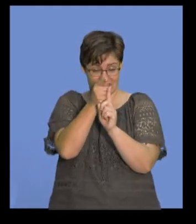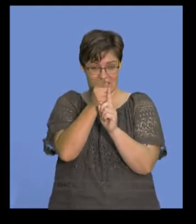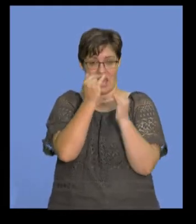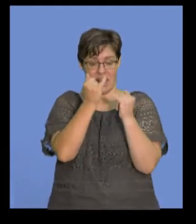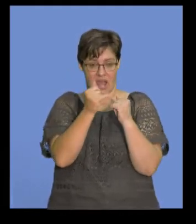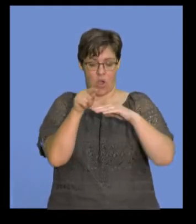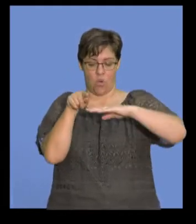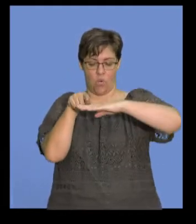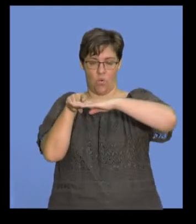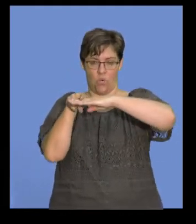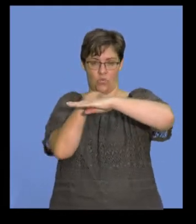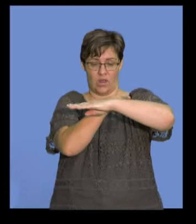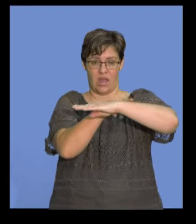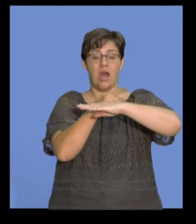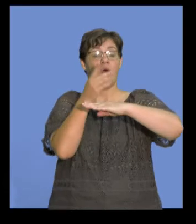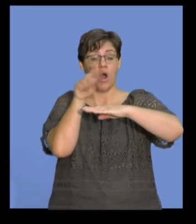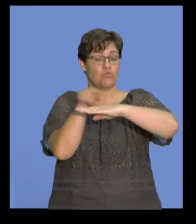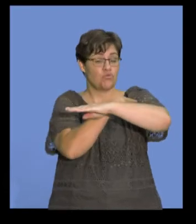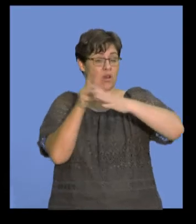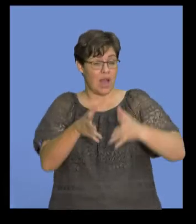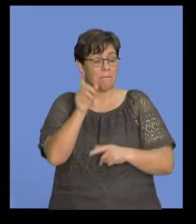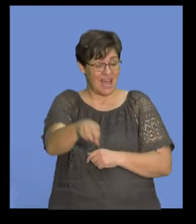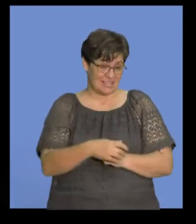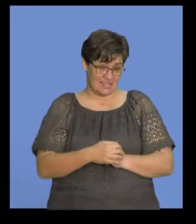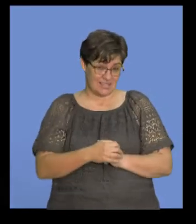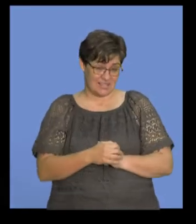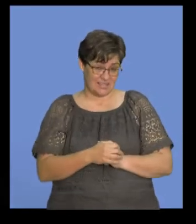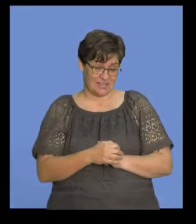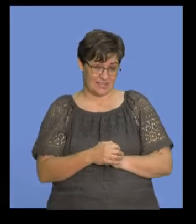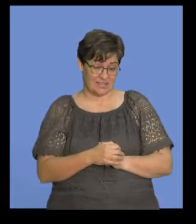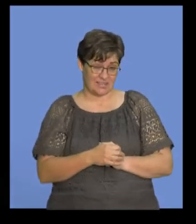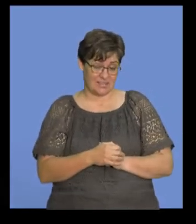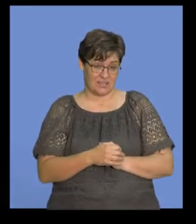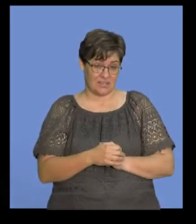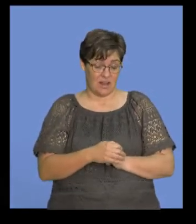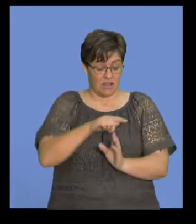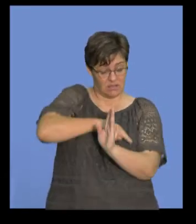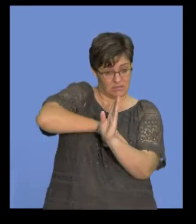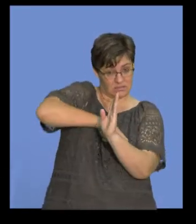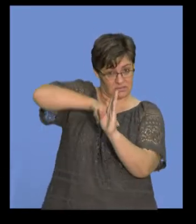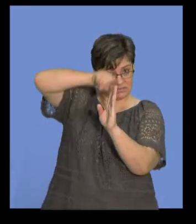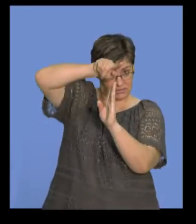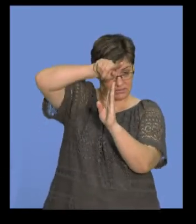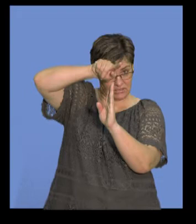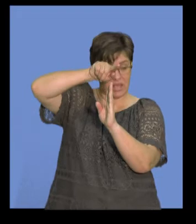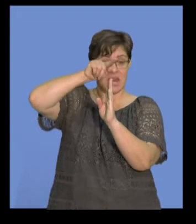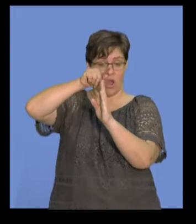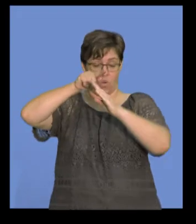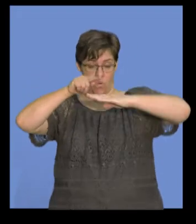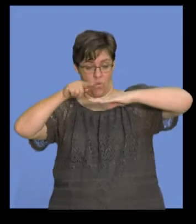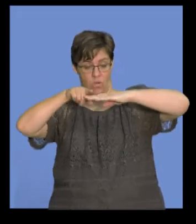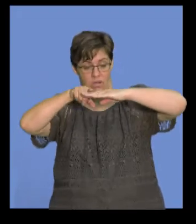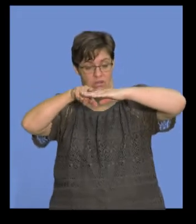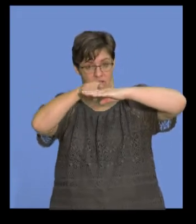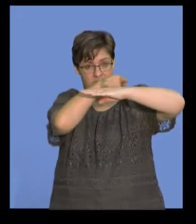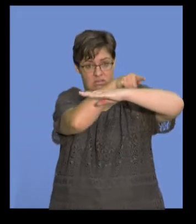point. Remember, you've got to have a ruler, and that's important. And then you use the ruler and you